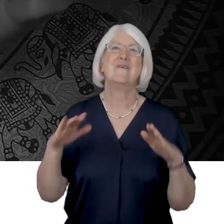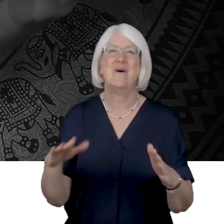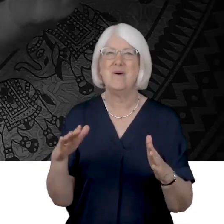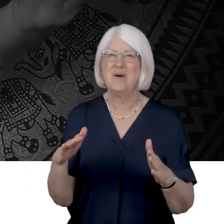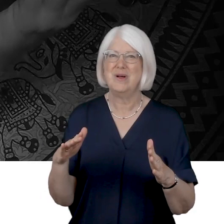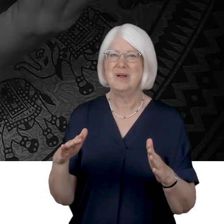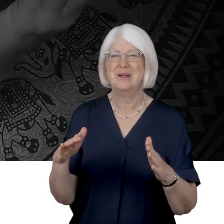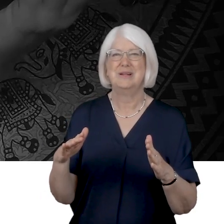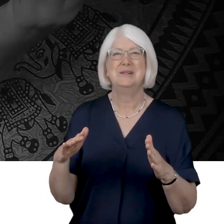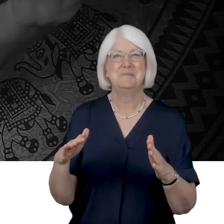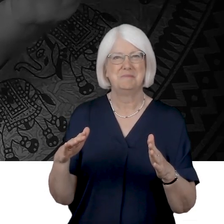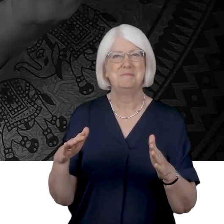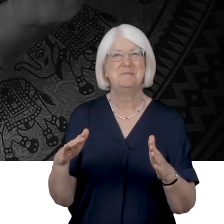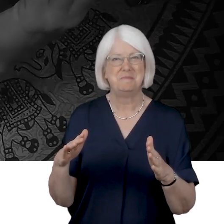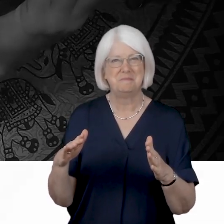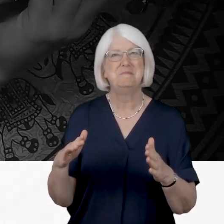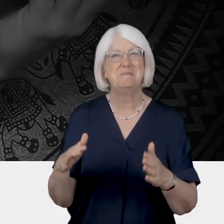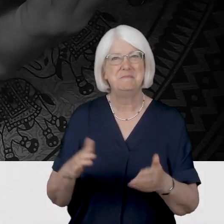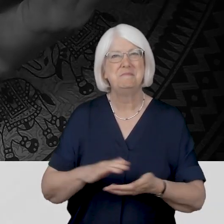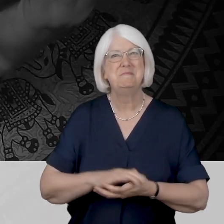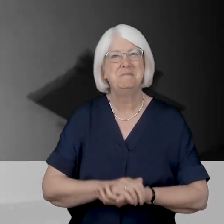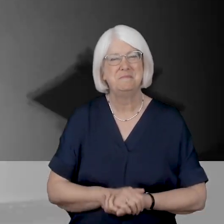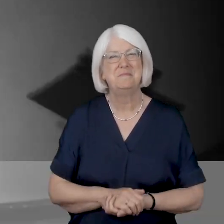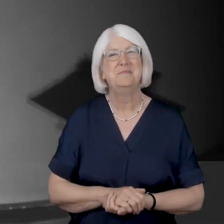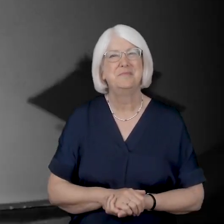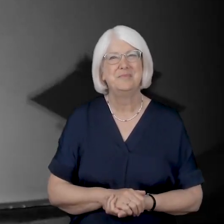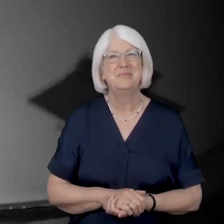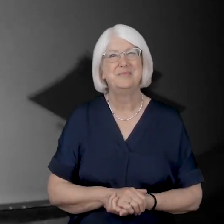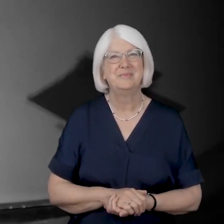ruler of all.